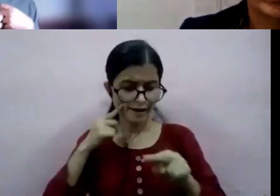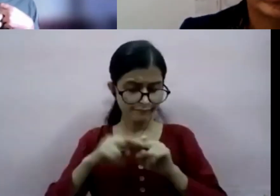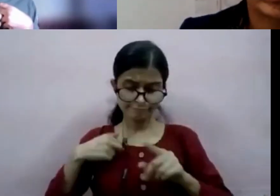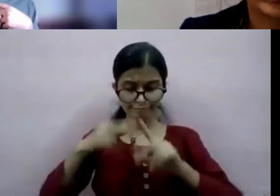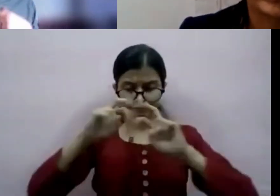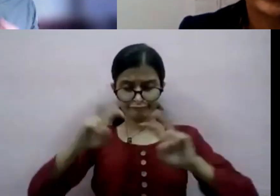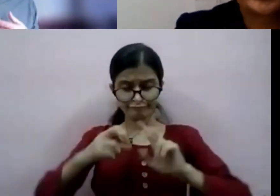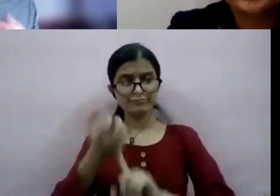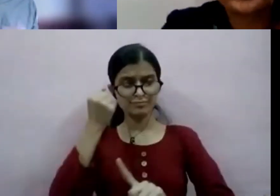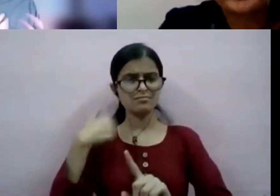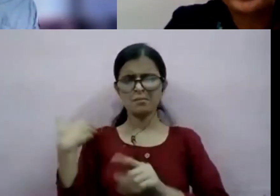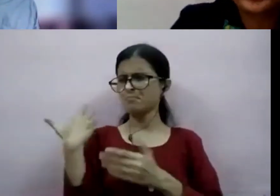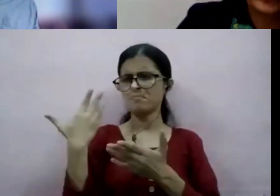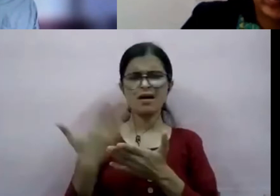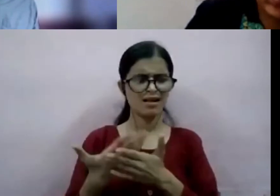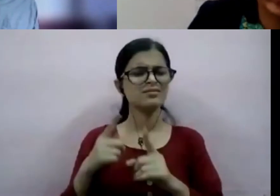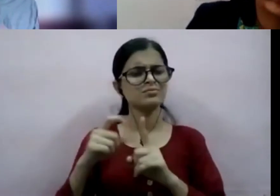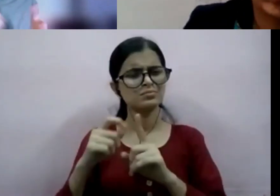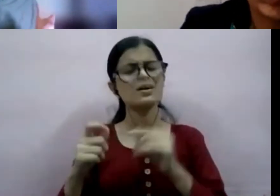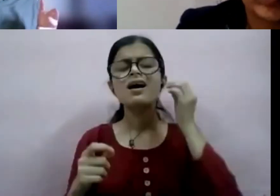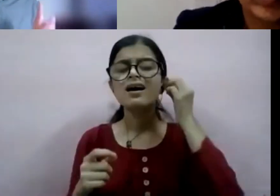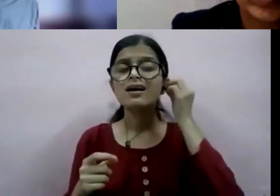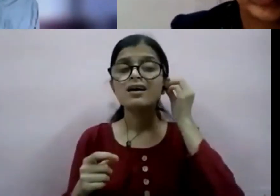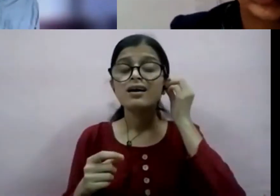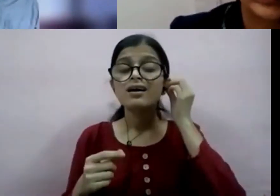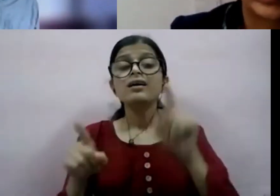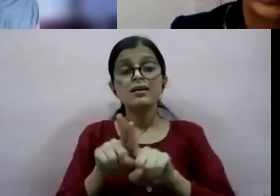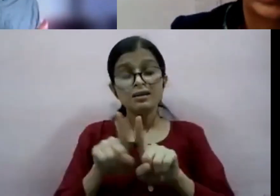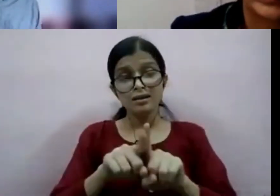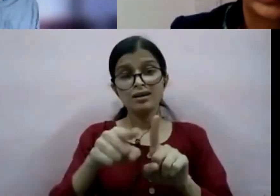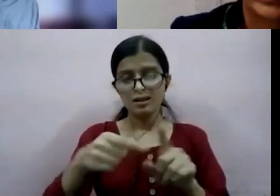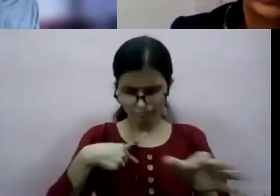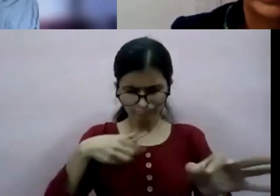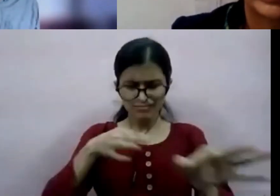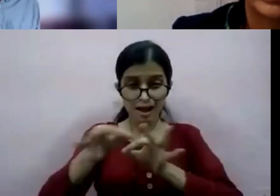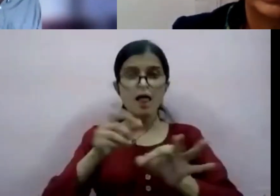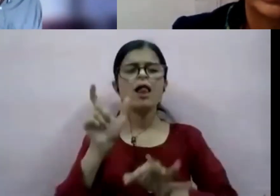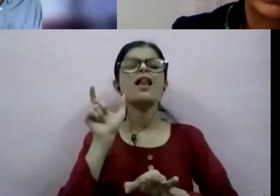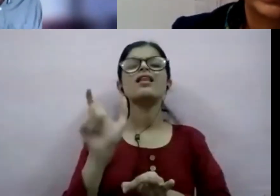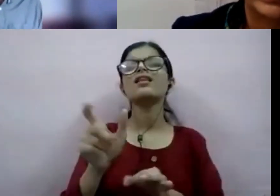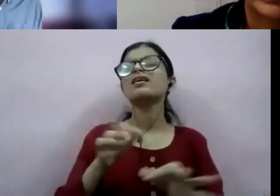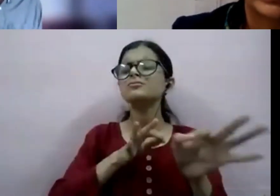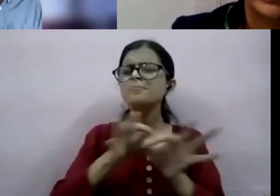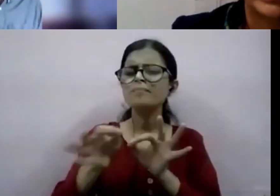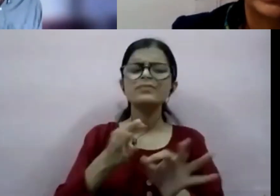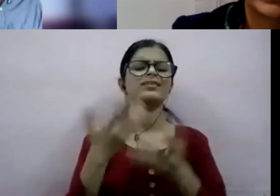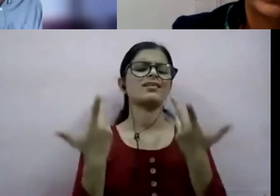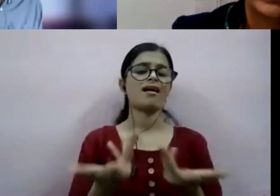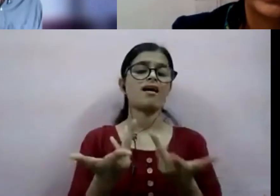I feel we report both what they say, but we've got to explain what they say, analyze it, and investigate